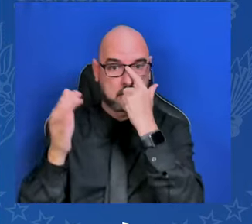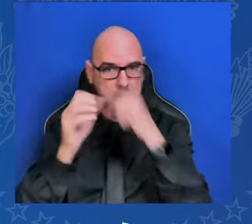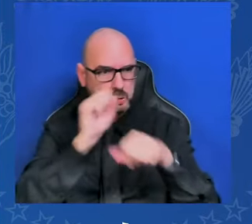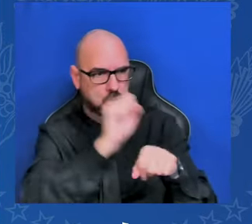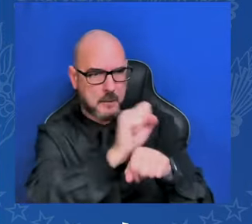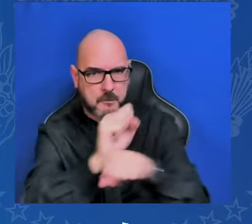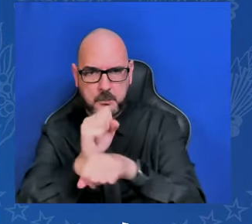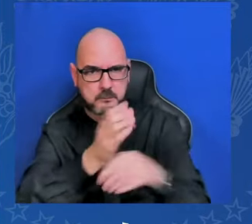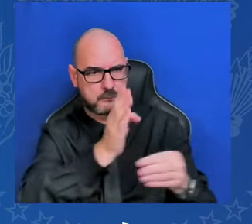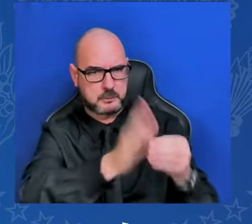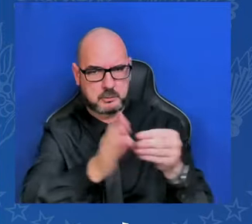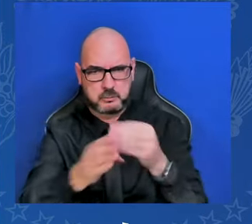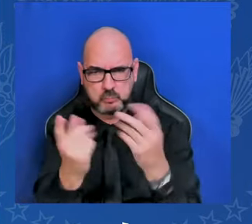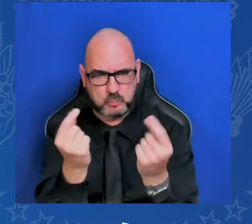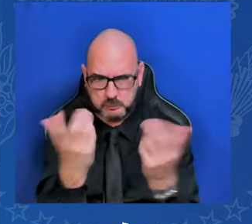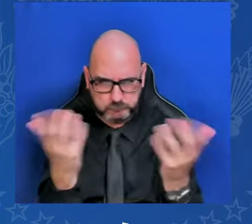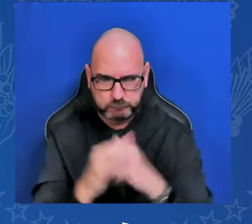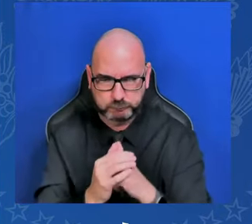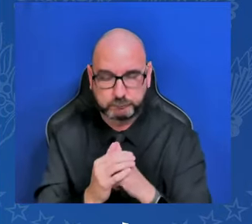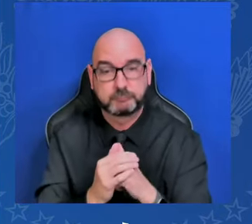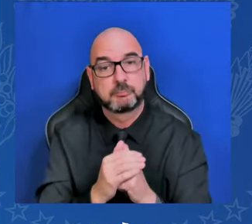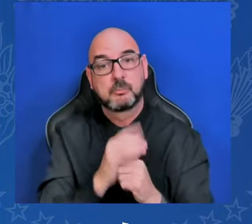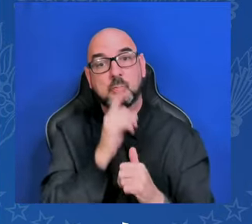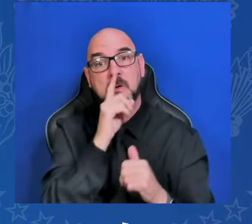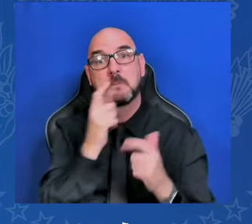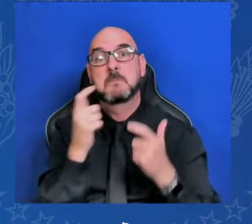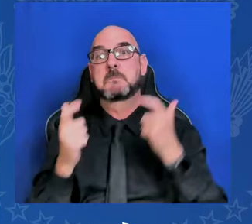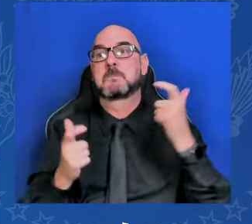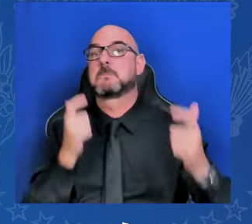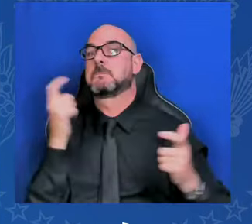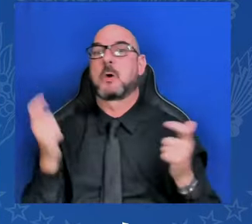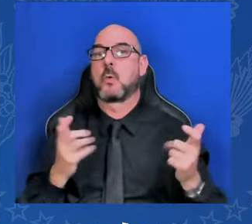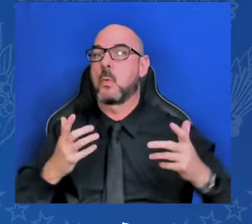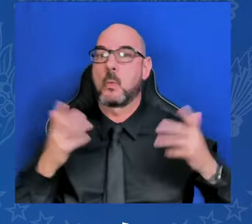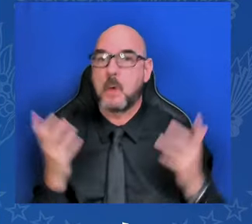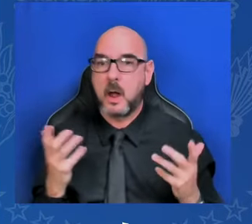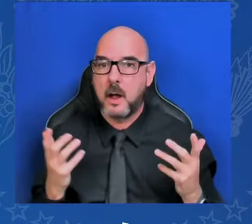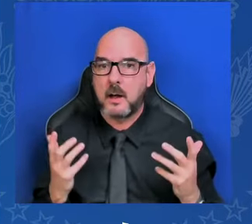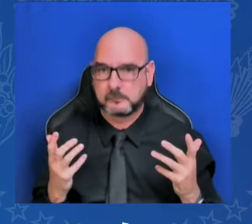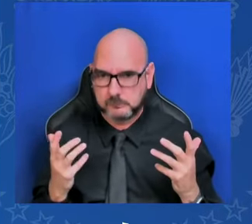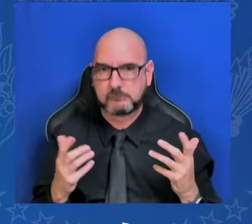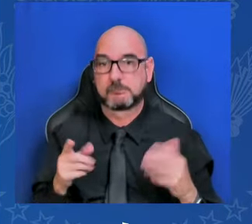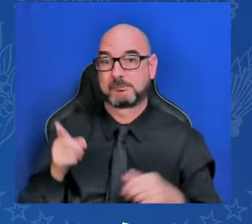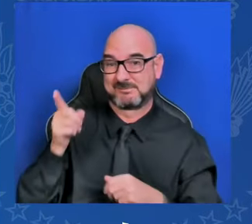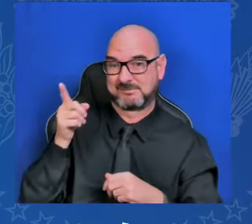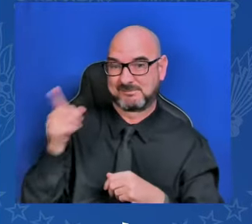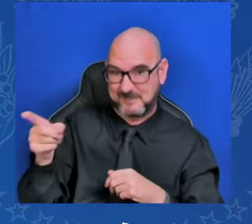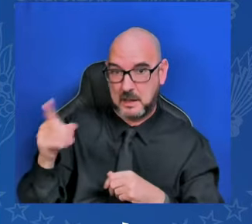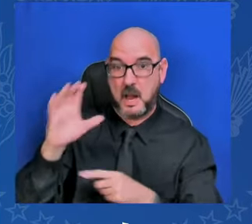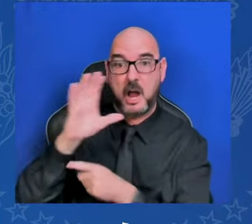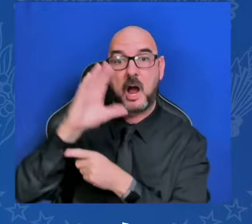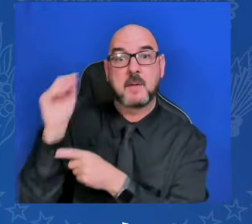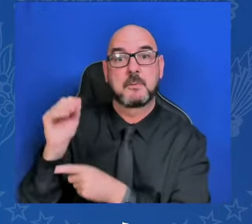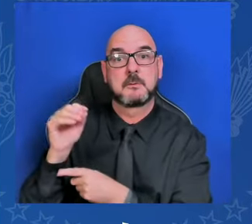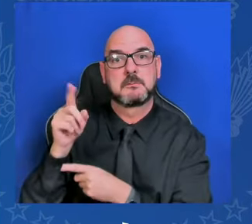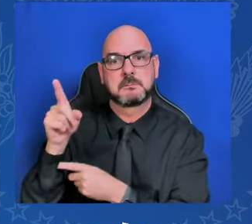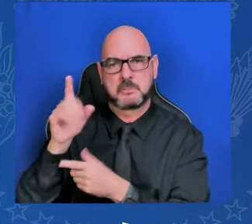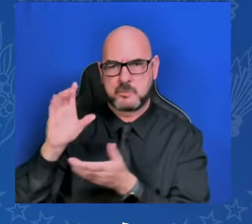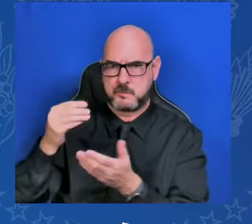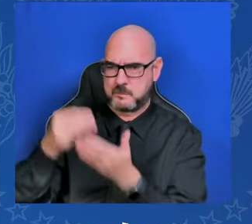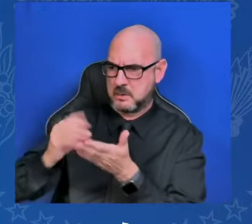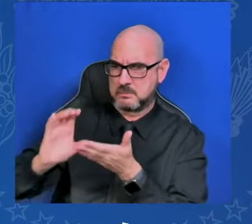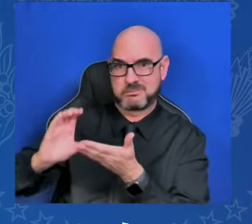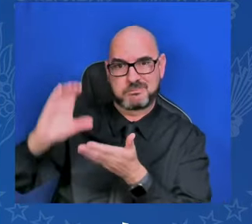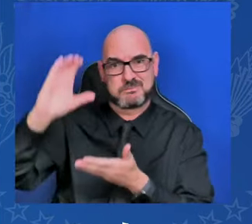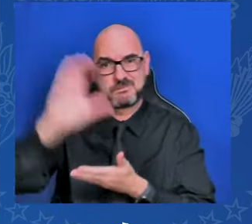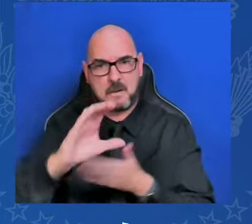biggest corporations begin to pay their fair share. We were able to keep everything in place when the Republicans kept changing the deals we made